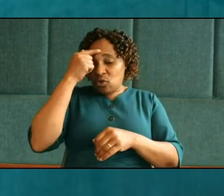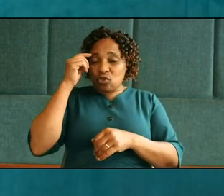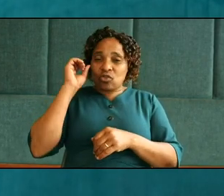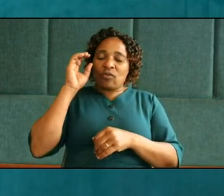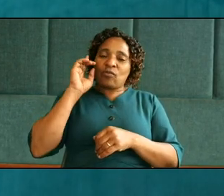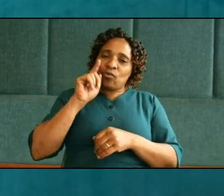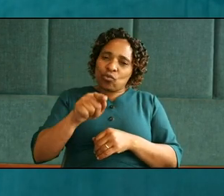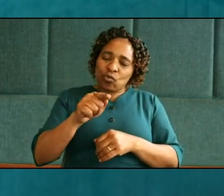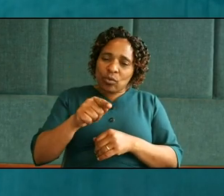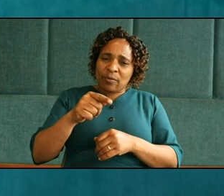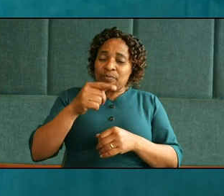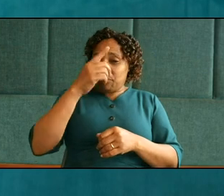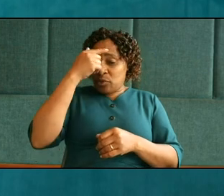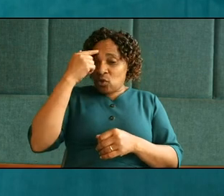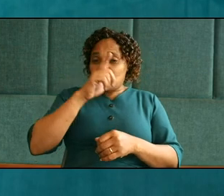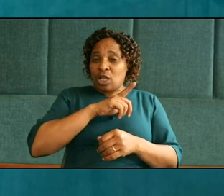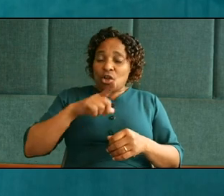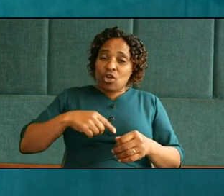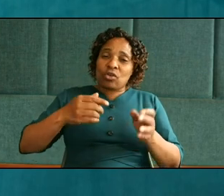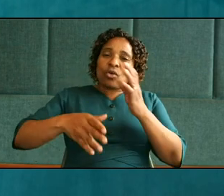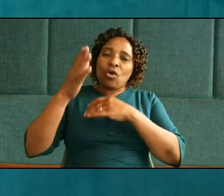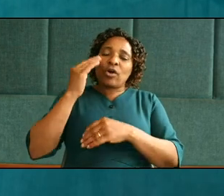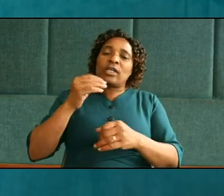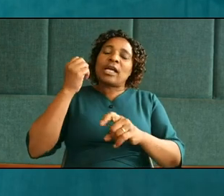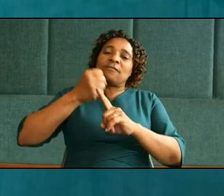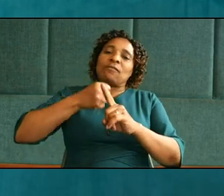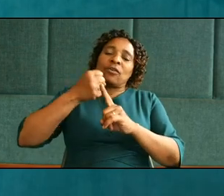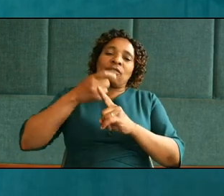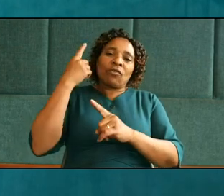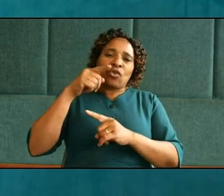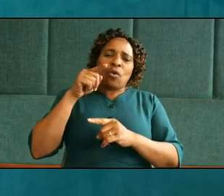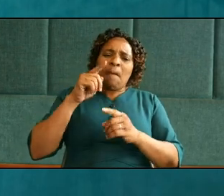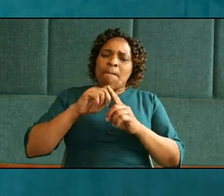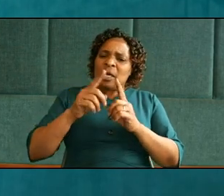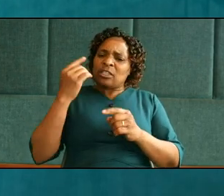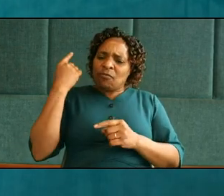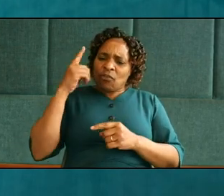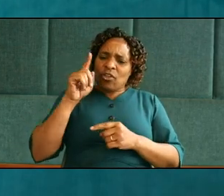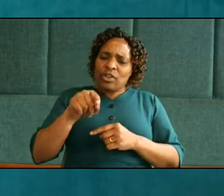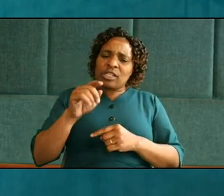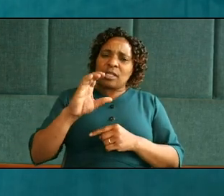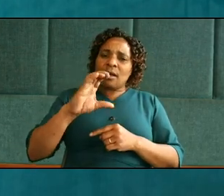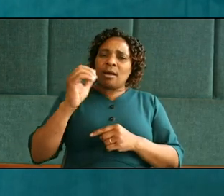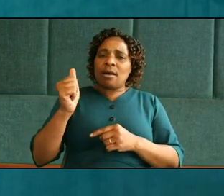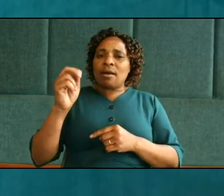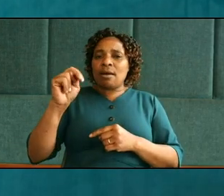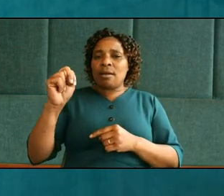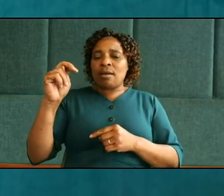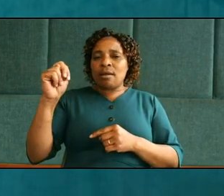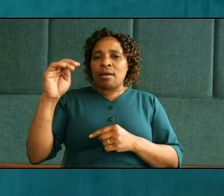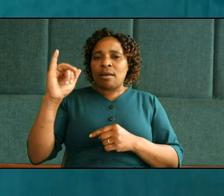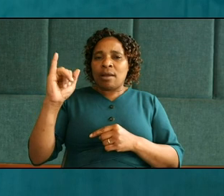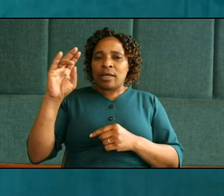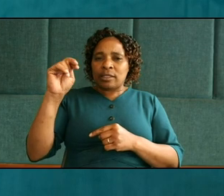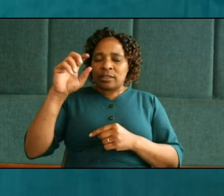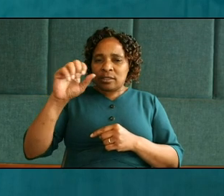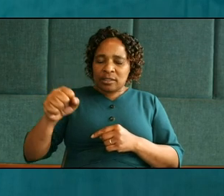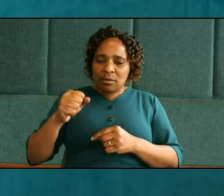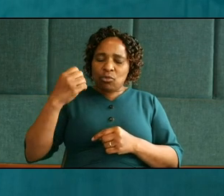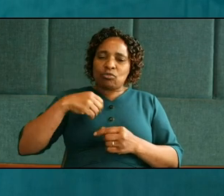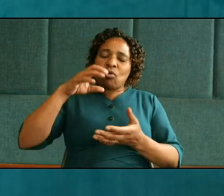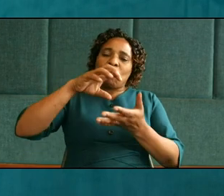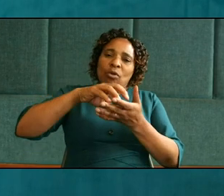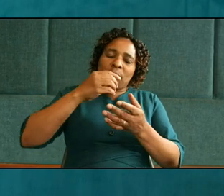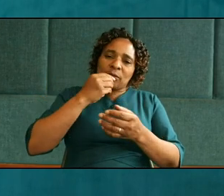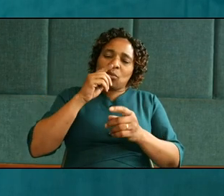Lord your God is he that has fought for you. But although the Canaanites had been subdued, they still possessed a considerable portion of the